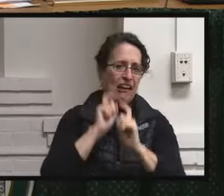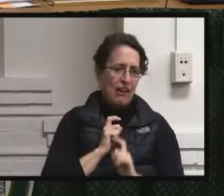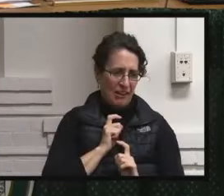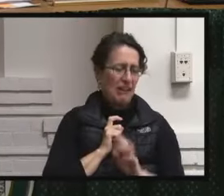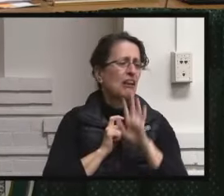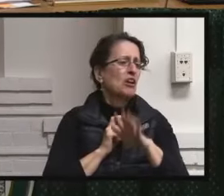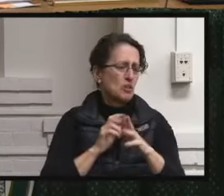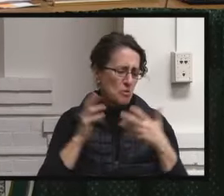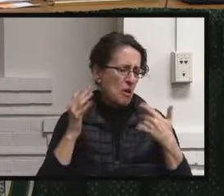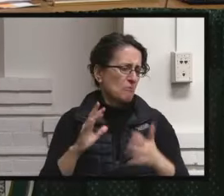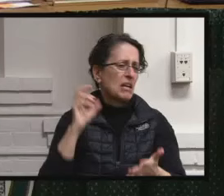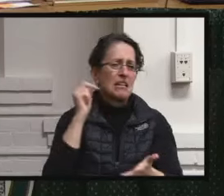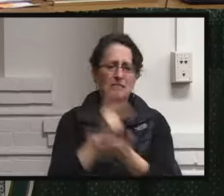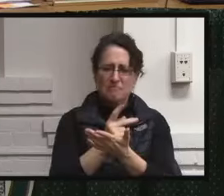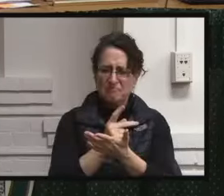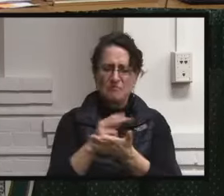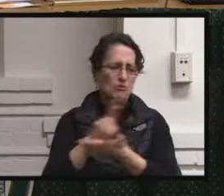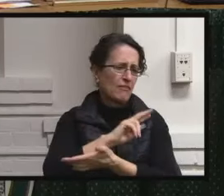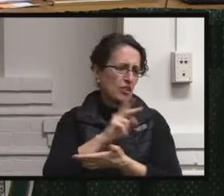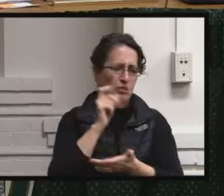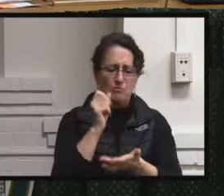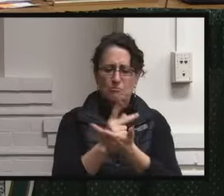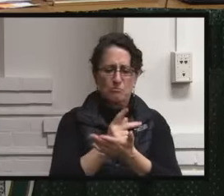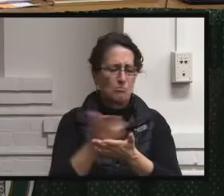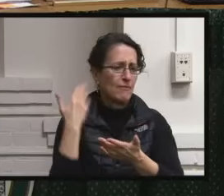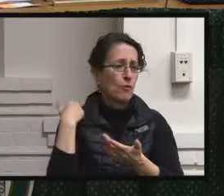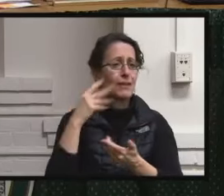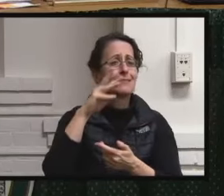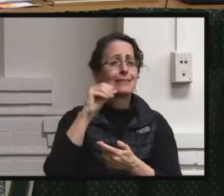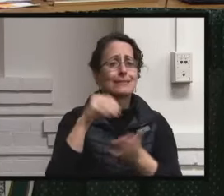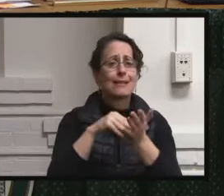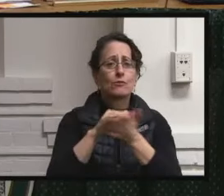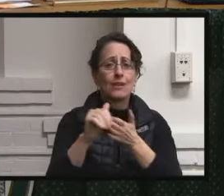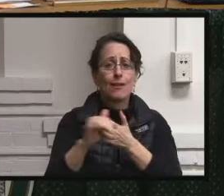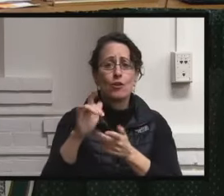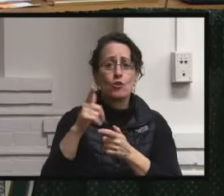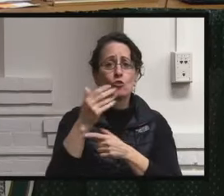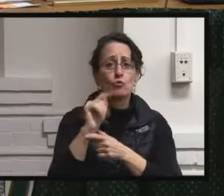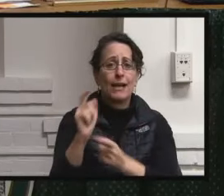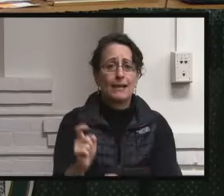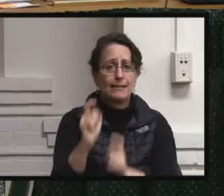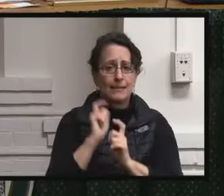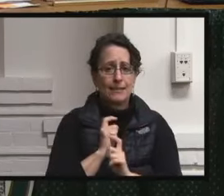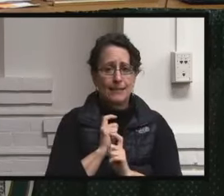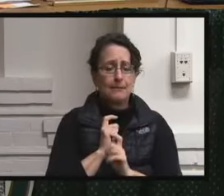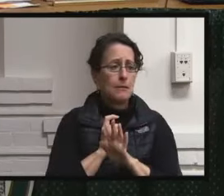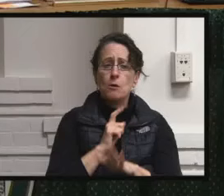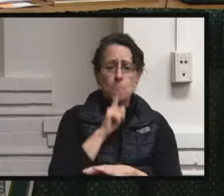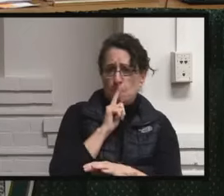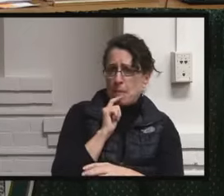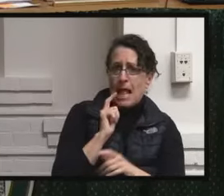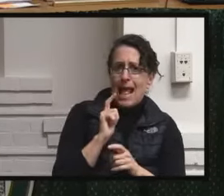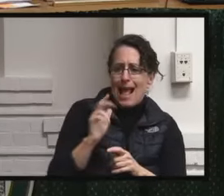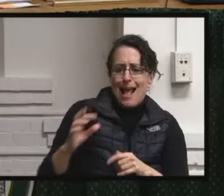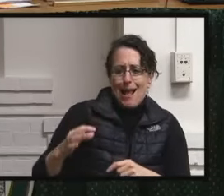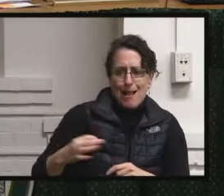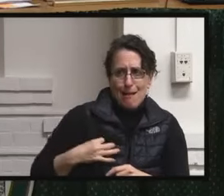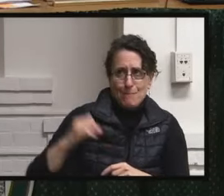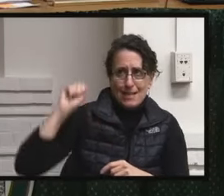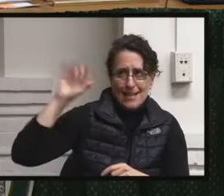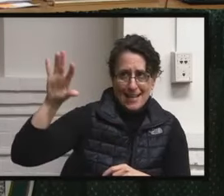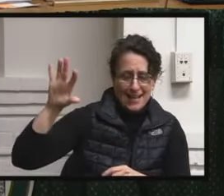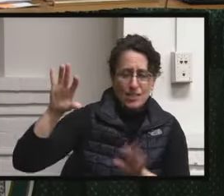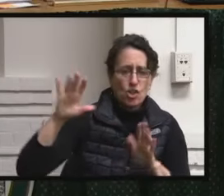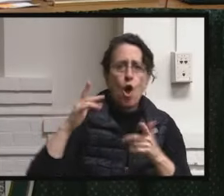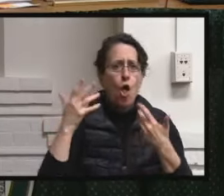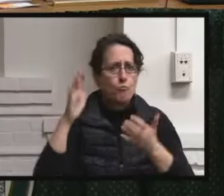approved, and we recommend your approval of this $60,000 grant. And that's not an application that's already granted. That's